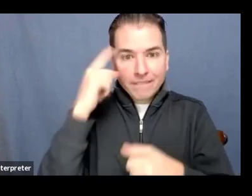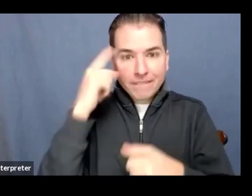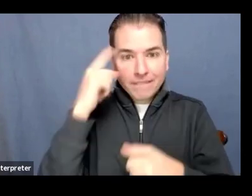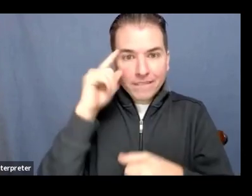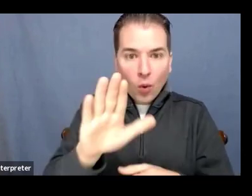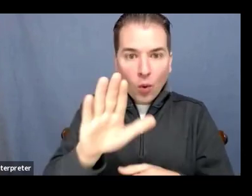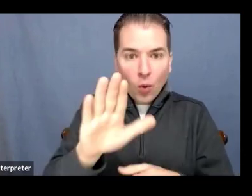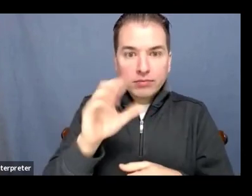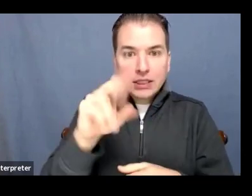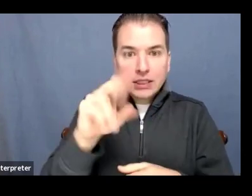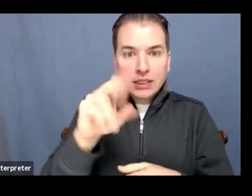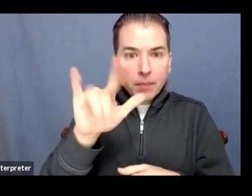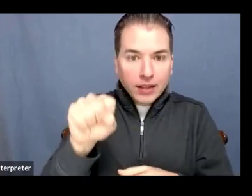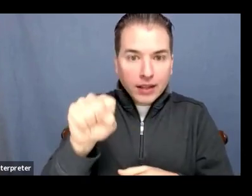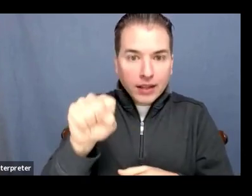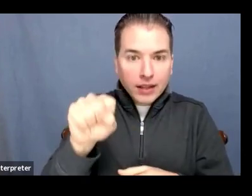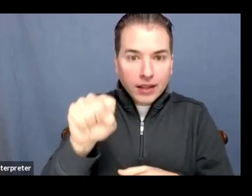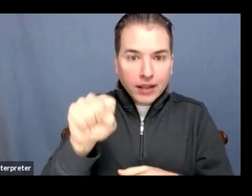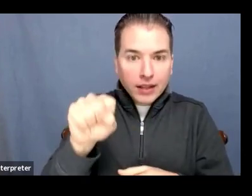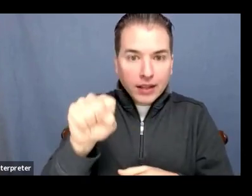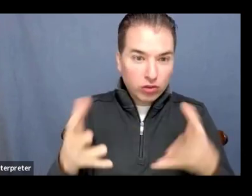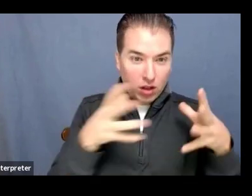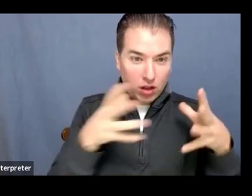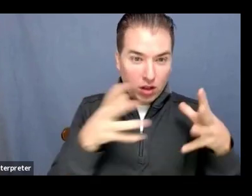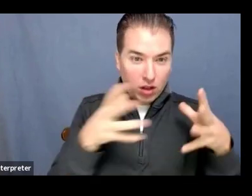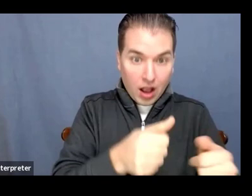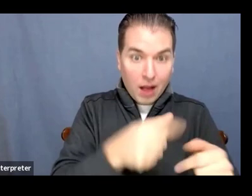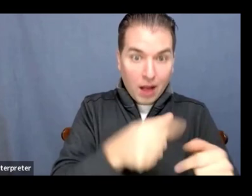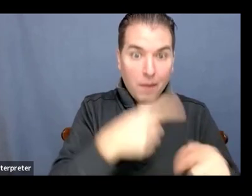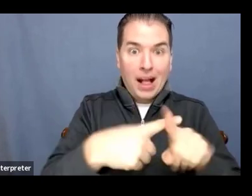that product or service. So that's the number that we're going to focus on.